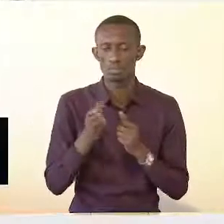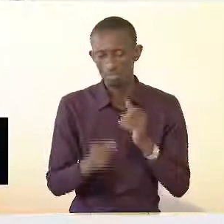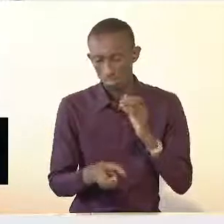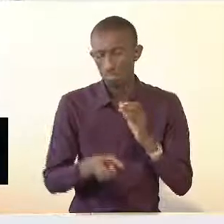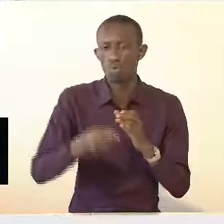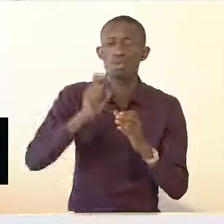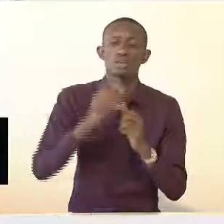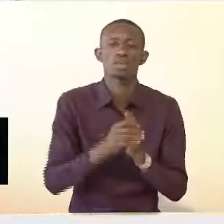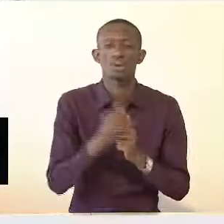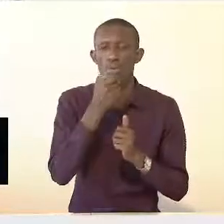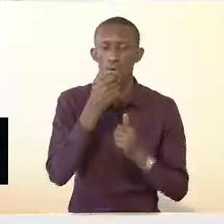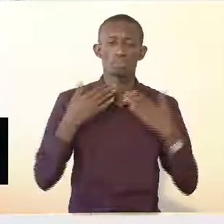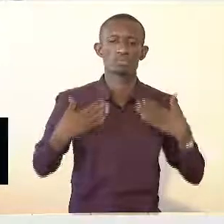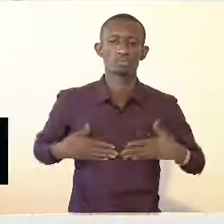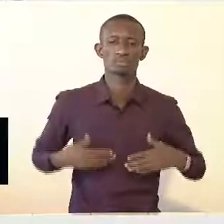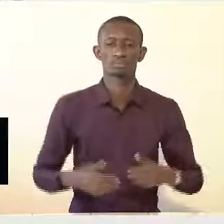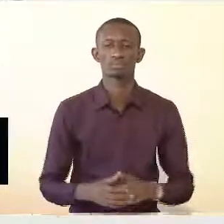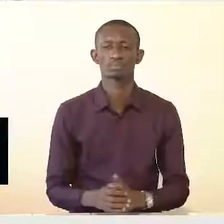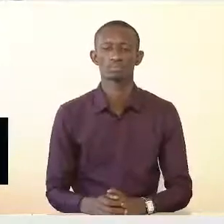When